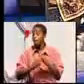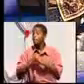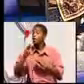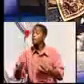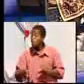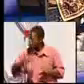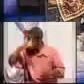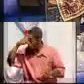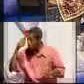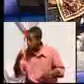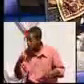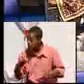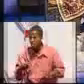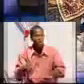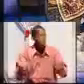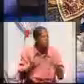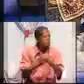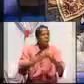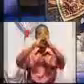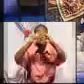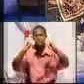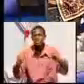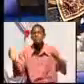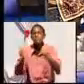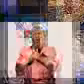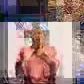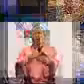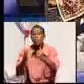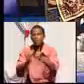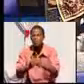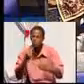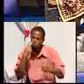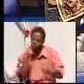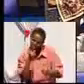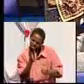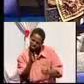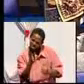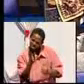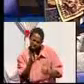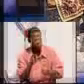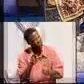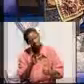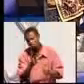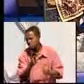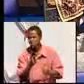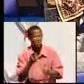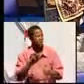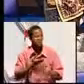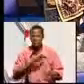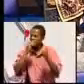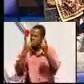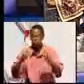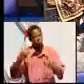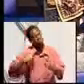country, you go to most offices, most organizations, you realize that you have the so-called able bodies,